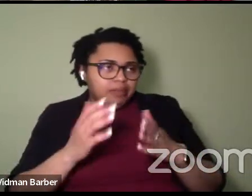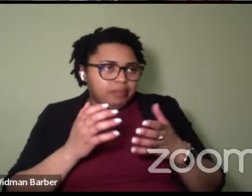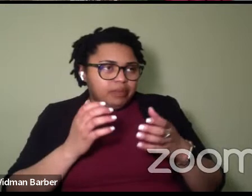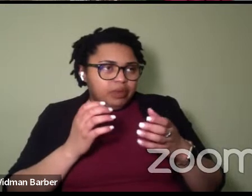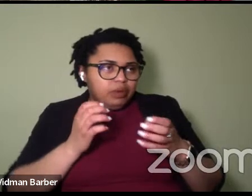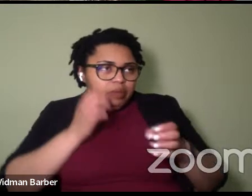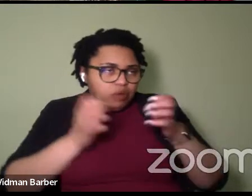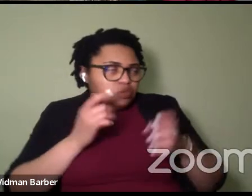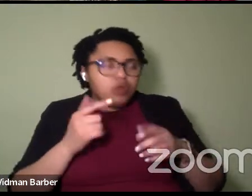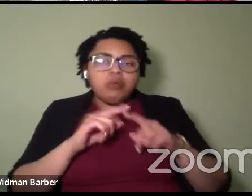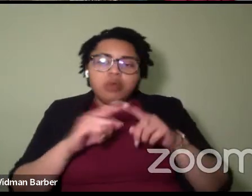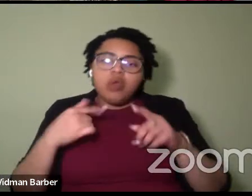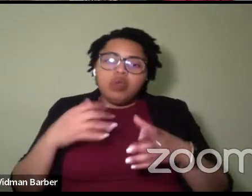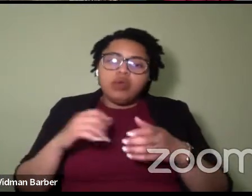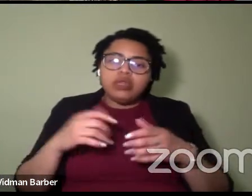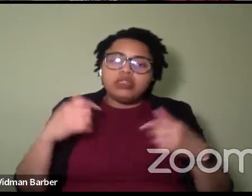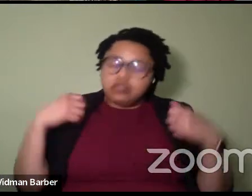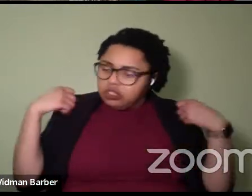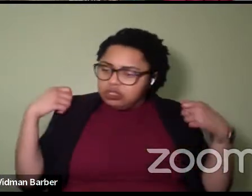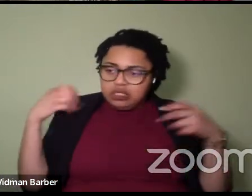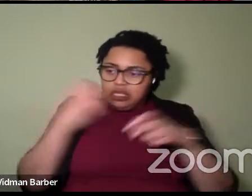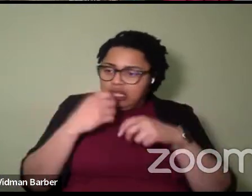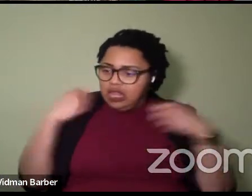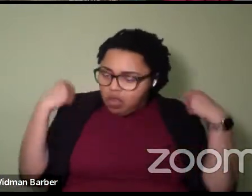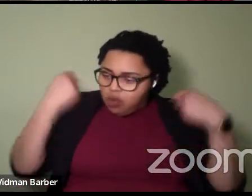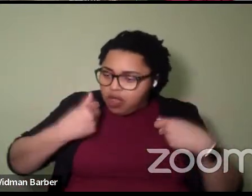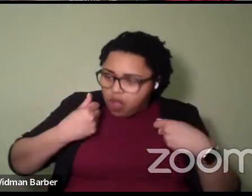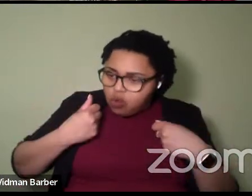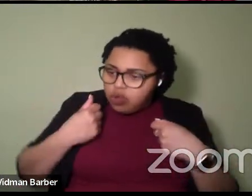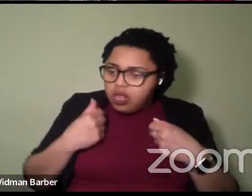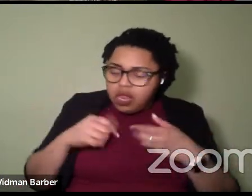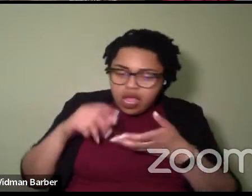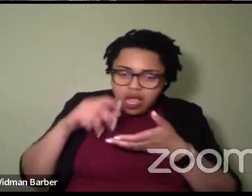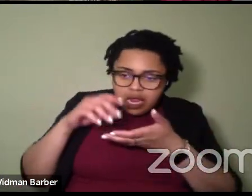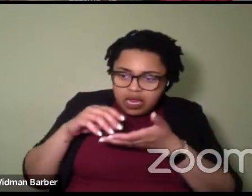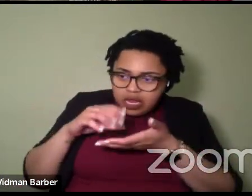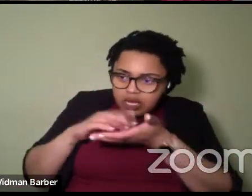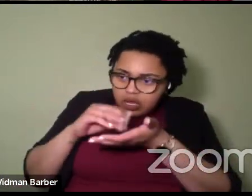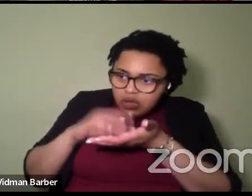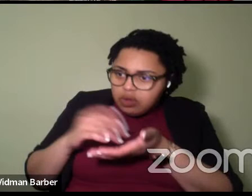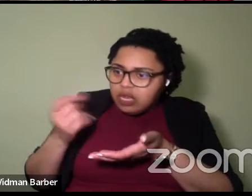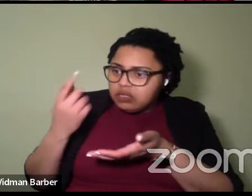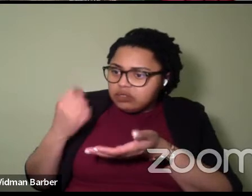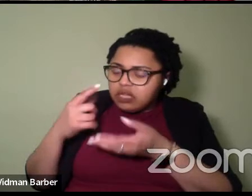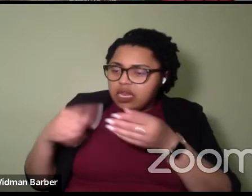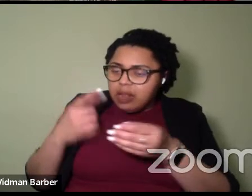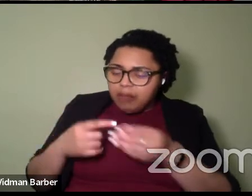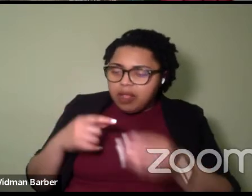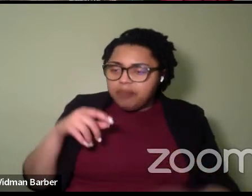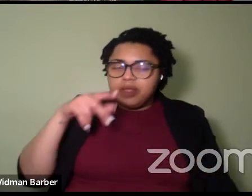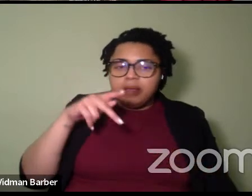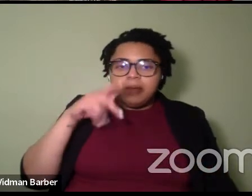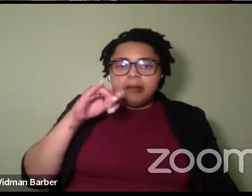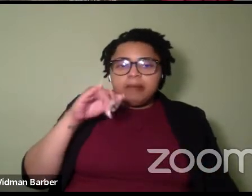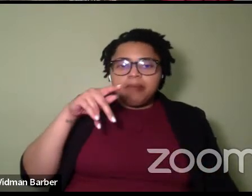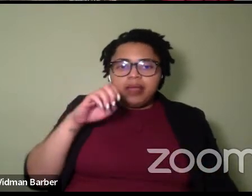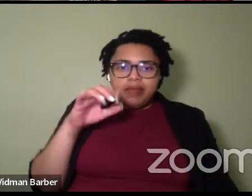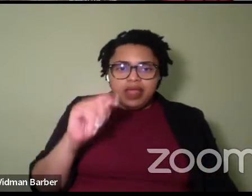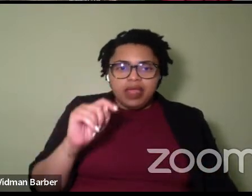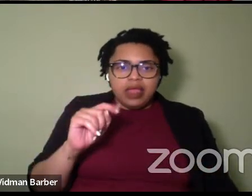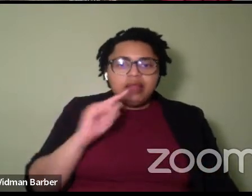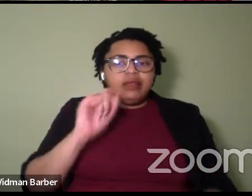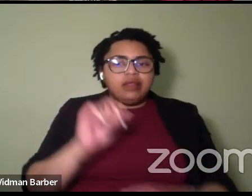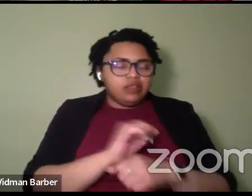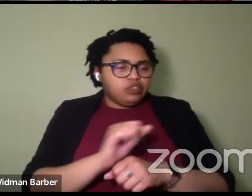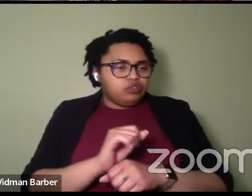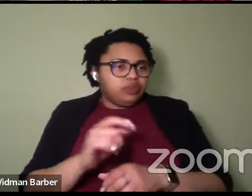and understand how to pipette. And then we walk in these spaces and we're consistently and continuously treated like we don't belong there,